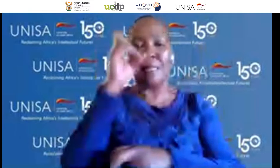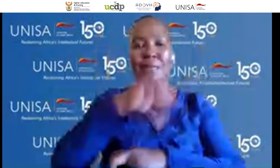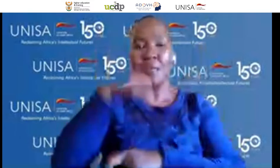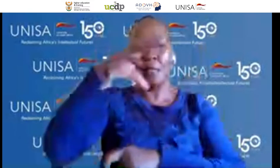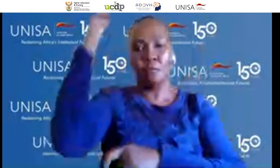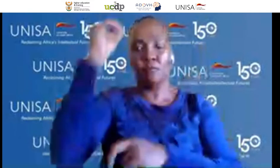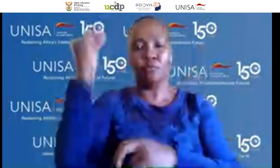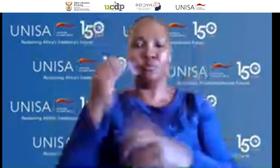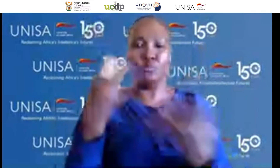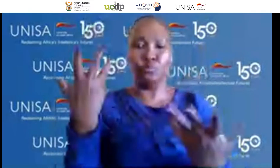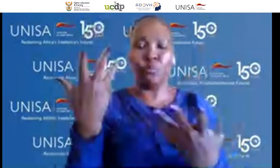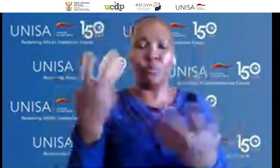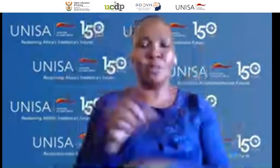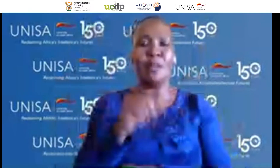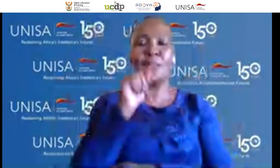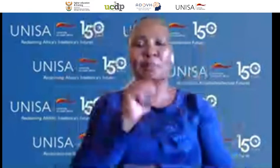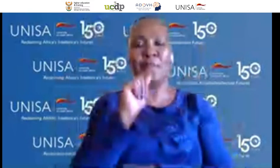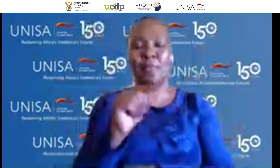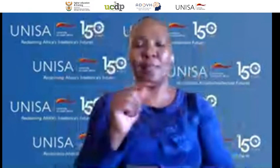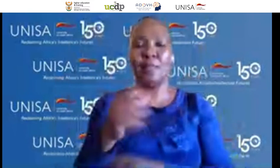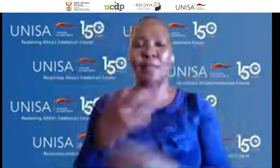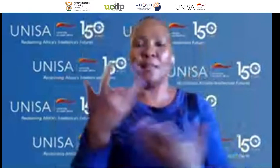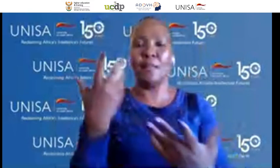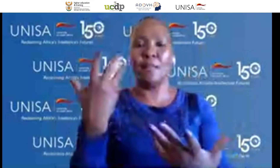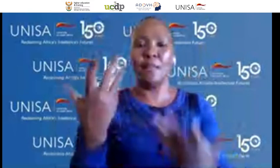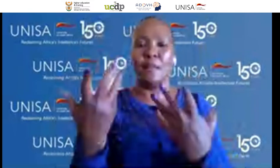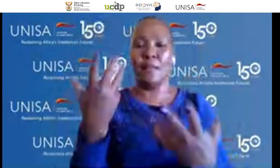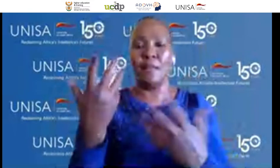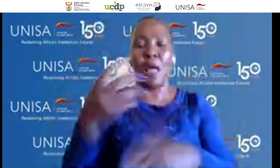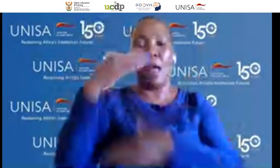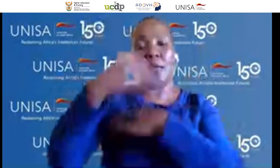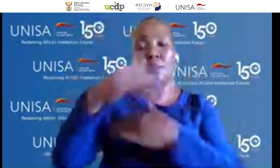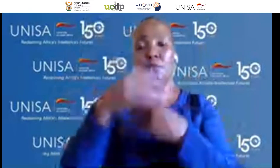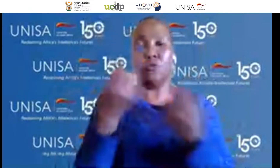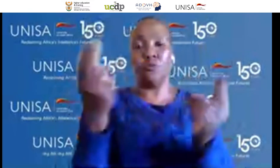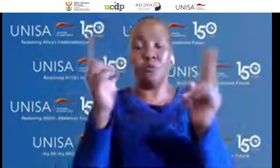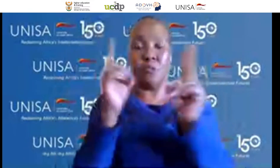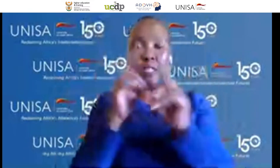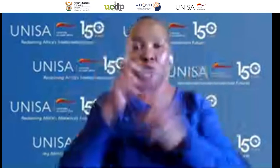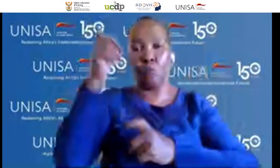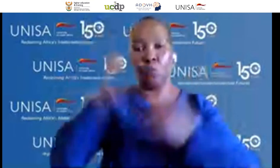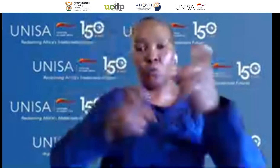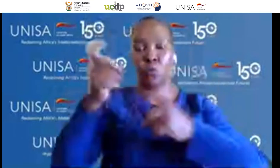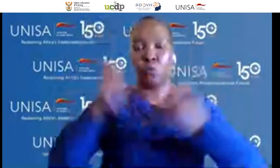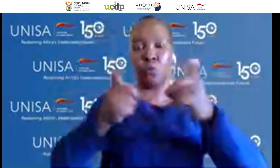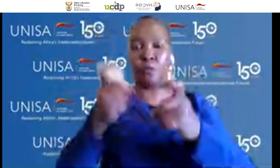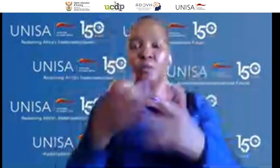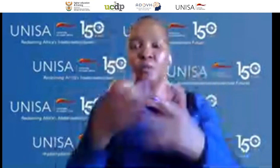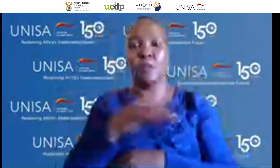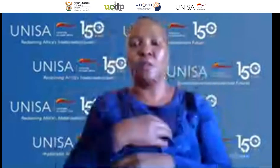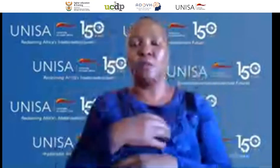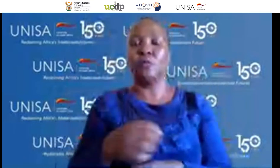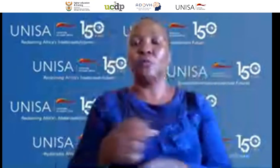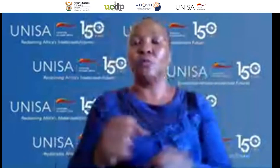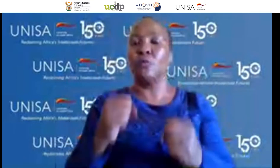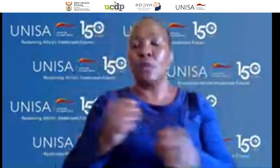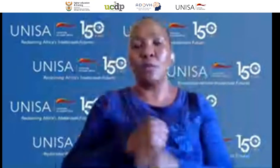issues are totally outside of UNISA's control. We strongly urge you